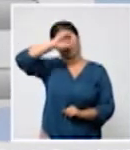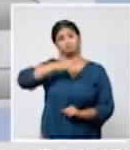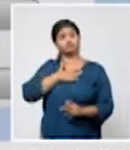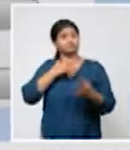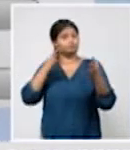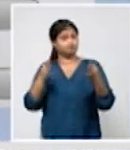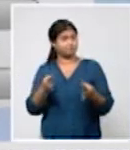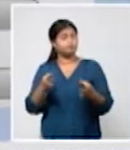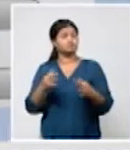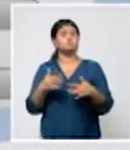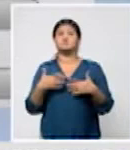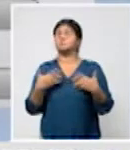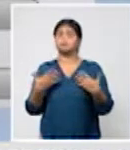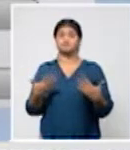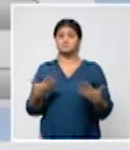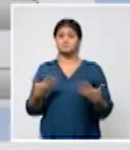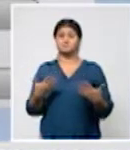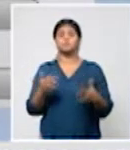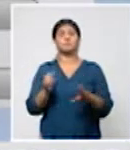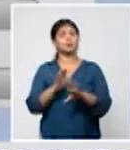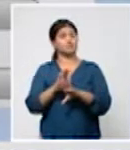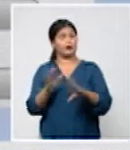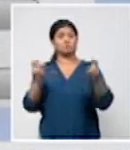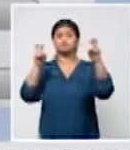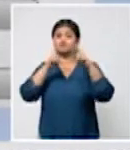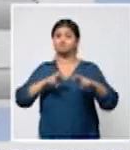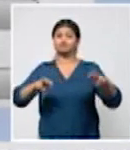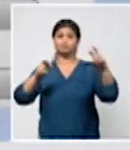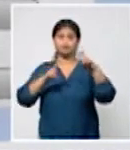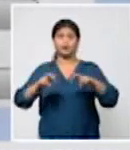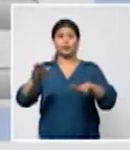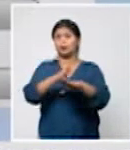country thus far to